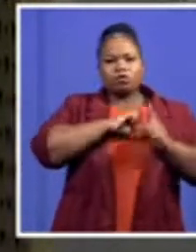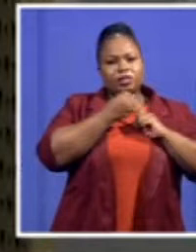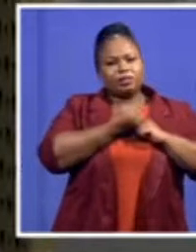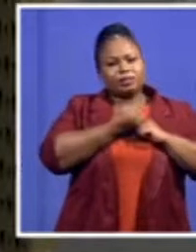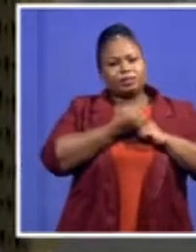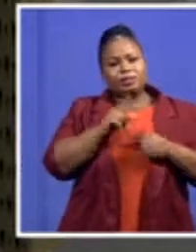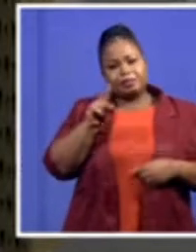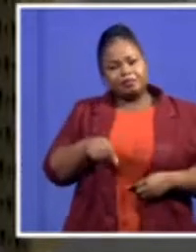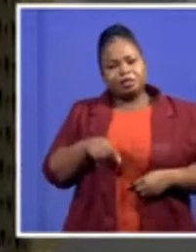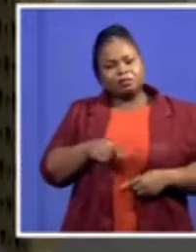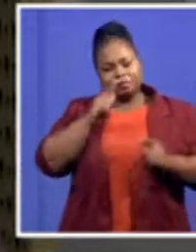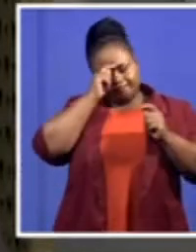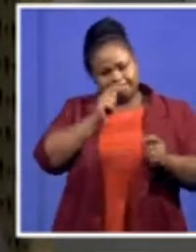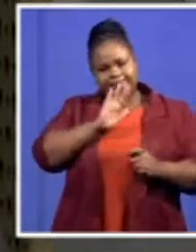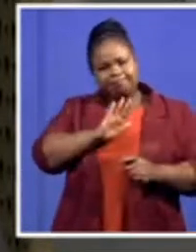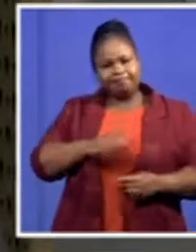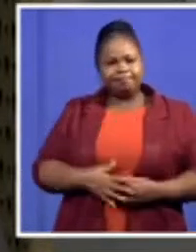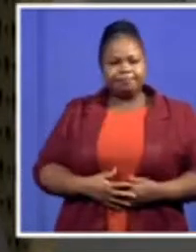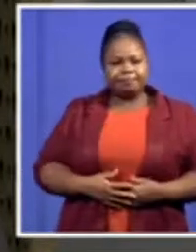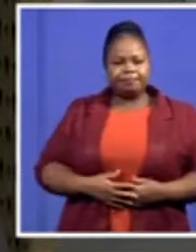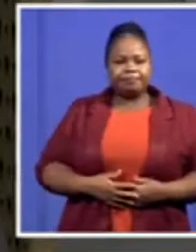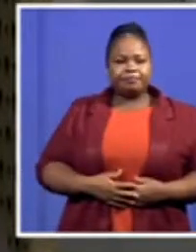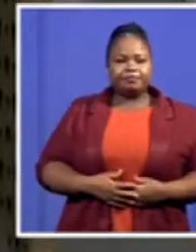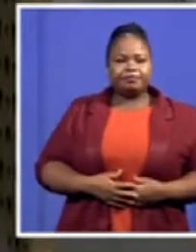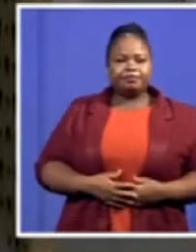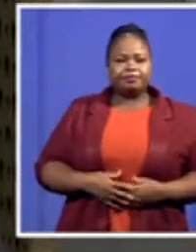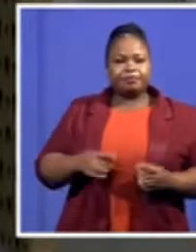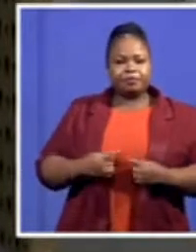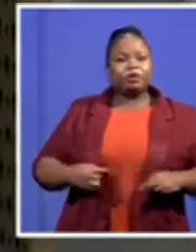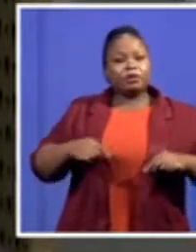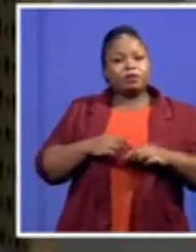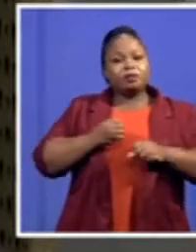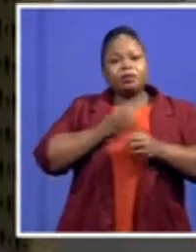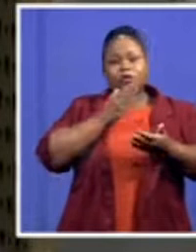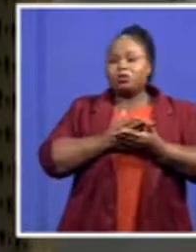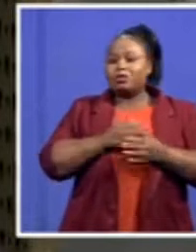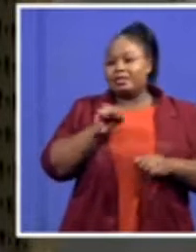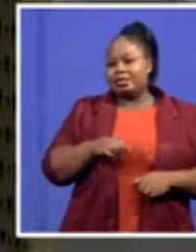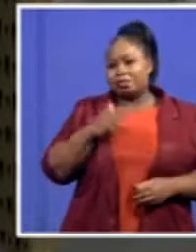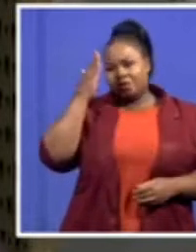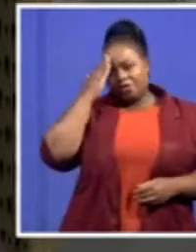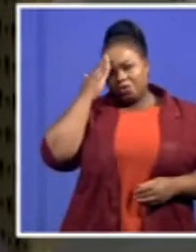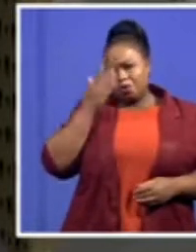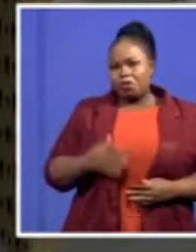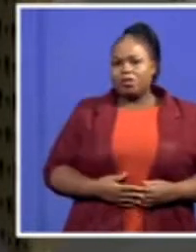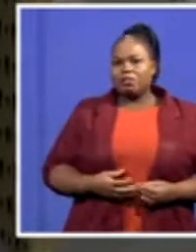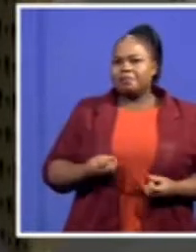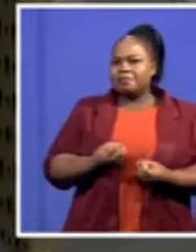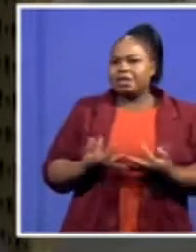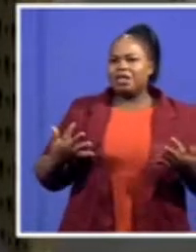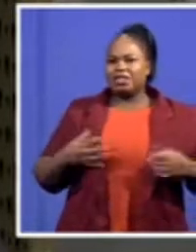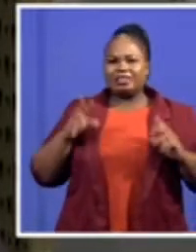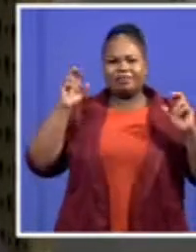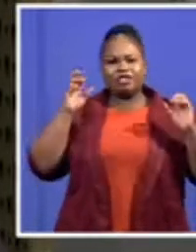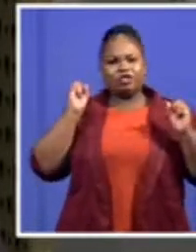such, in ensuring that the many unearthed and untold stories are given the